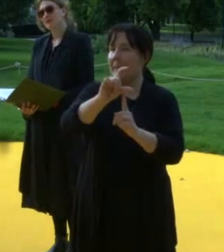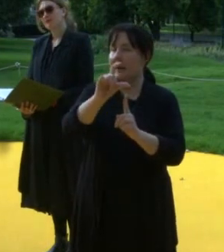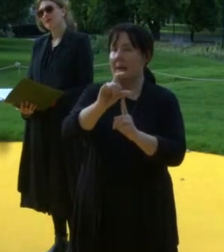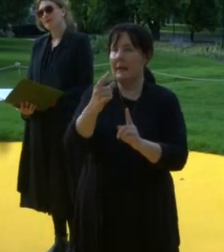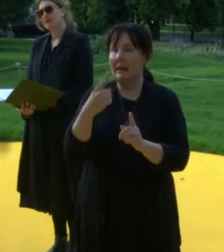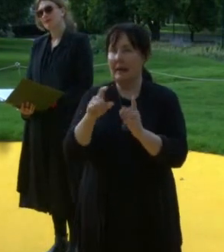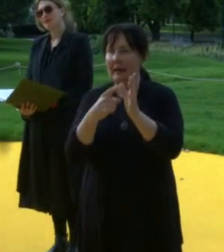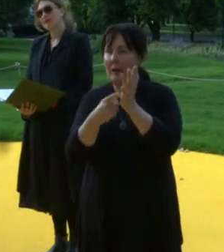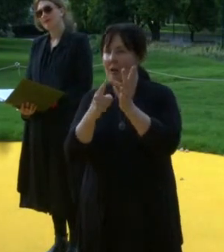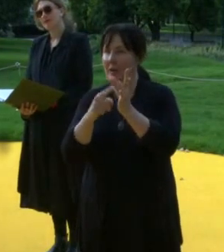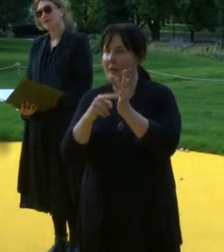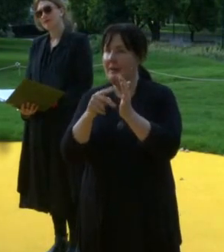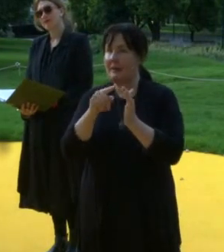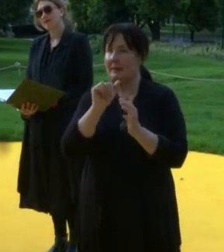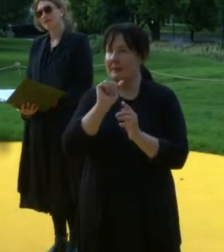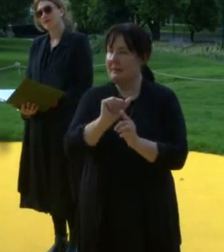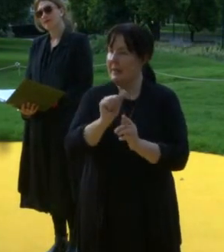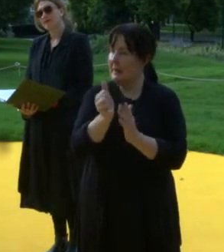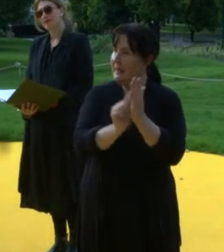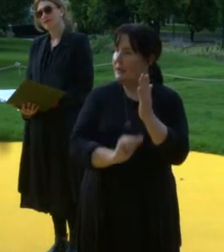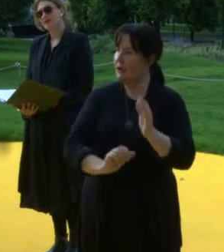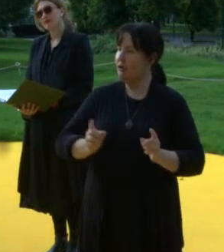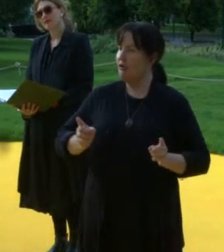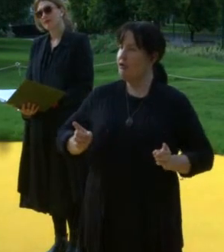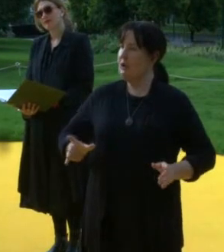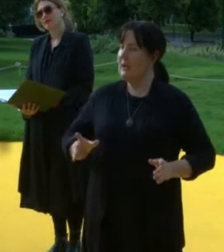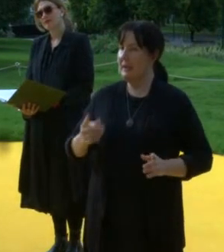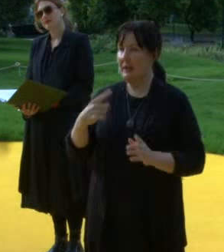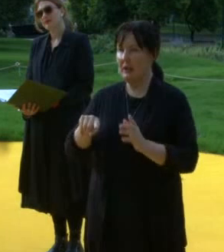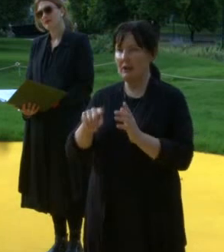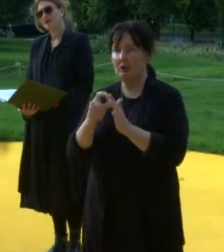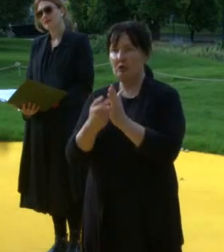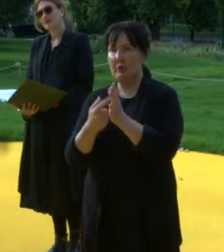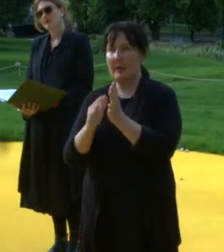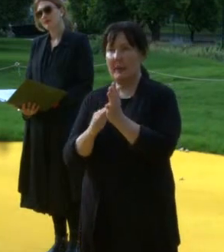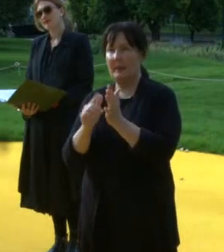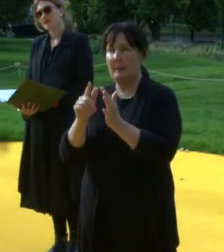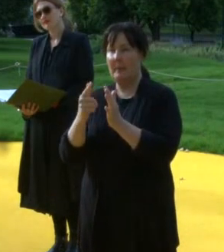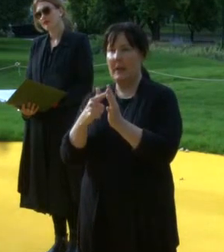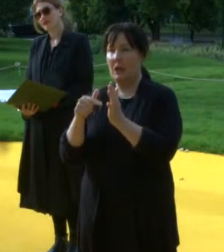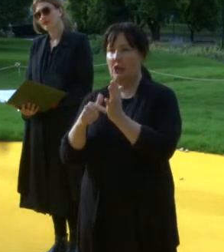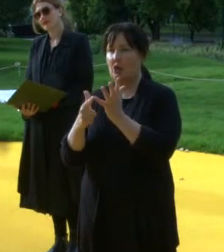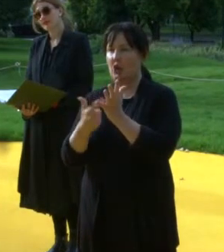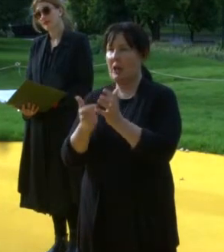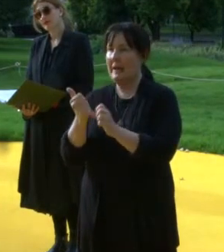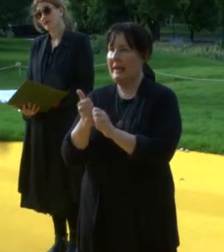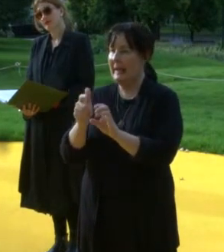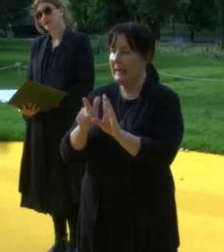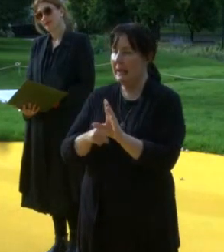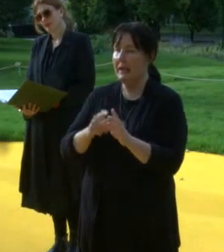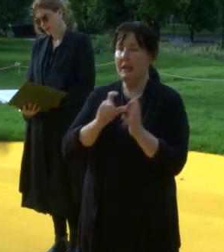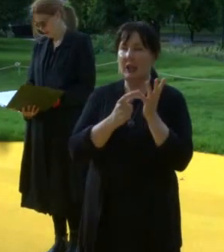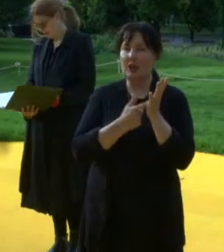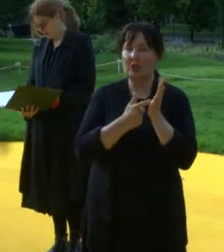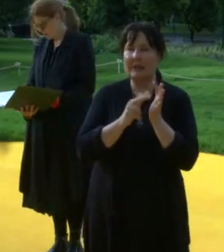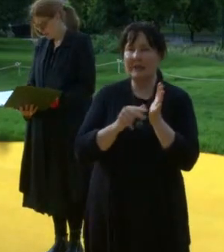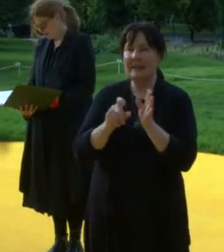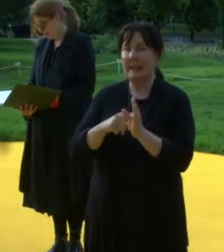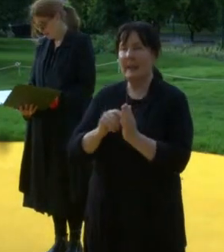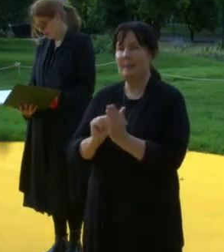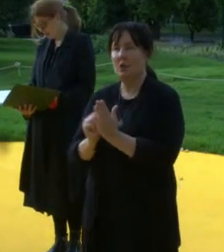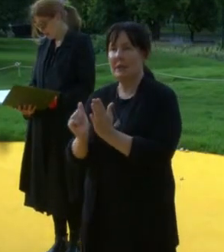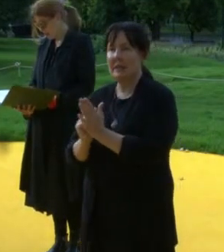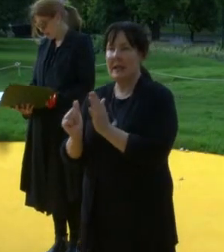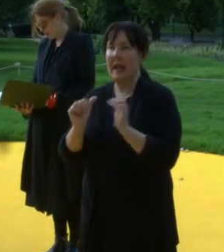who's believed in this work right from the start, to dramaturg Peter Matheson, to Currency Press, to Arnie Gay Doolan,